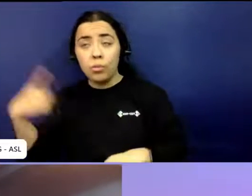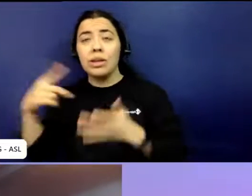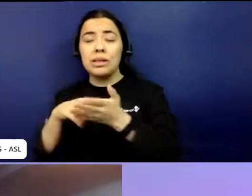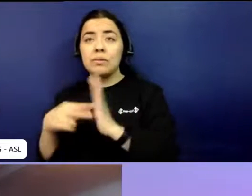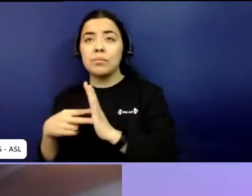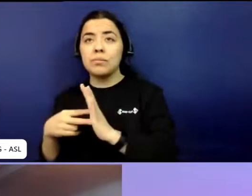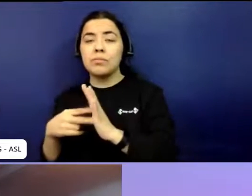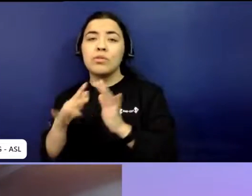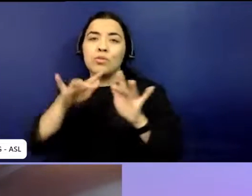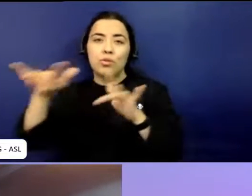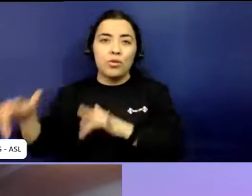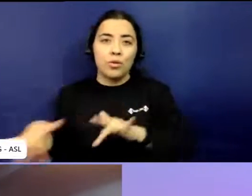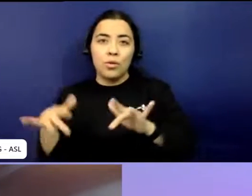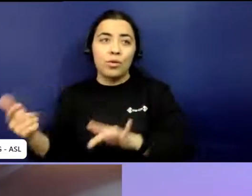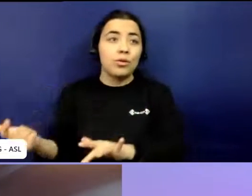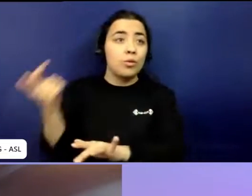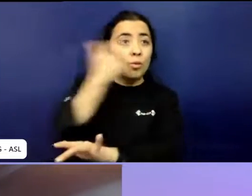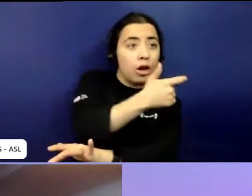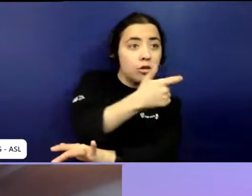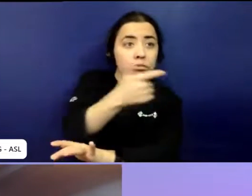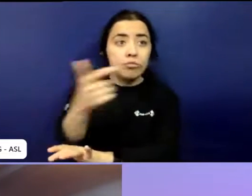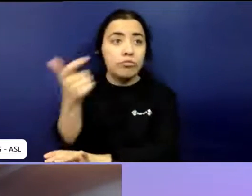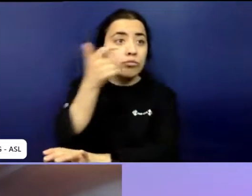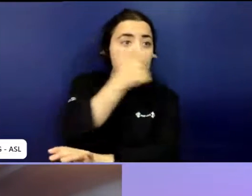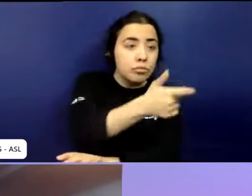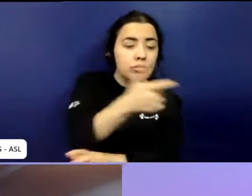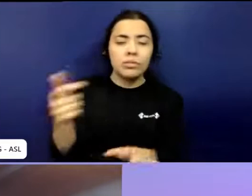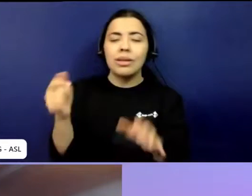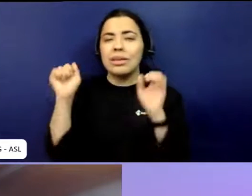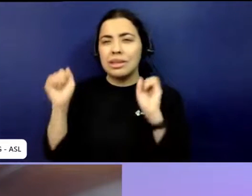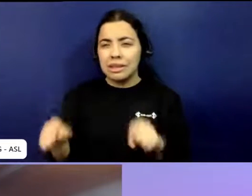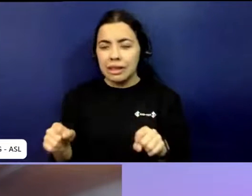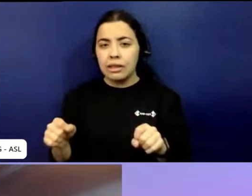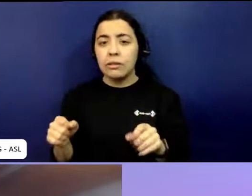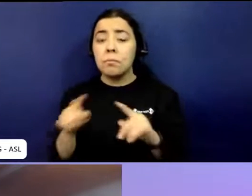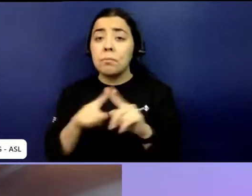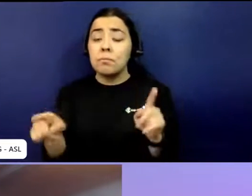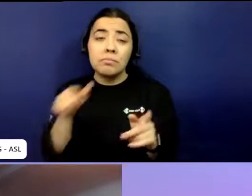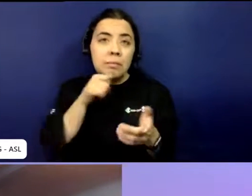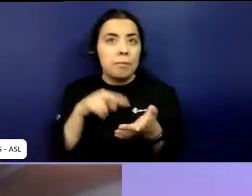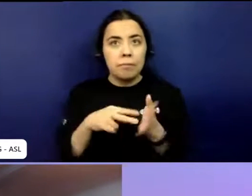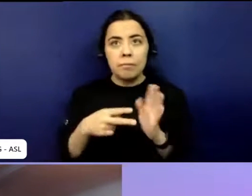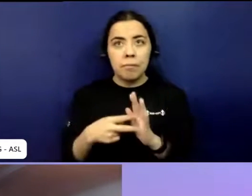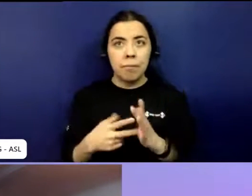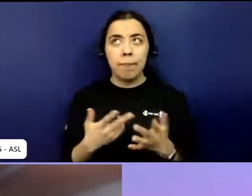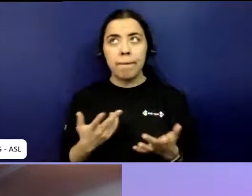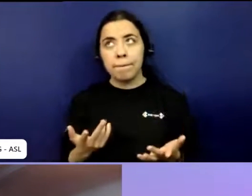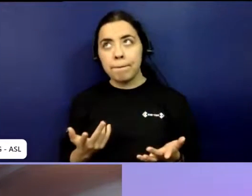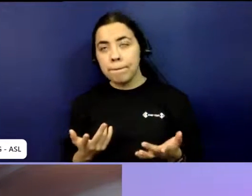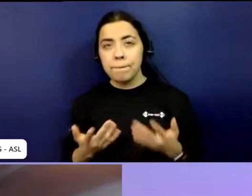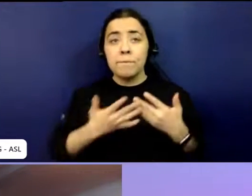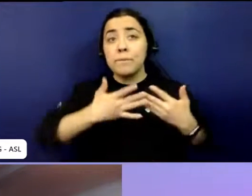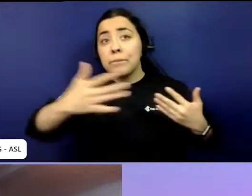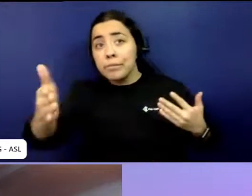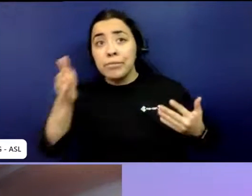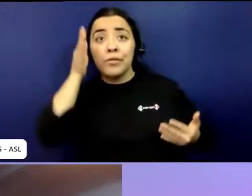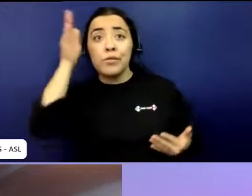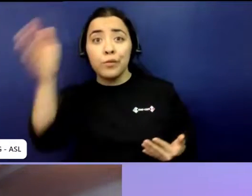and watch at a later date. That isn't to say that further down the